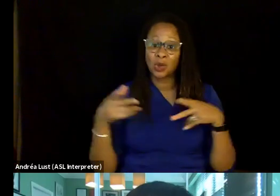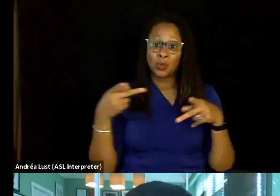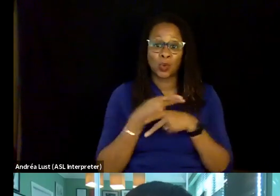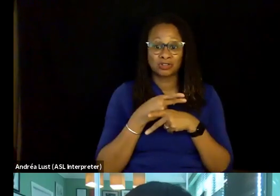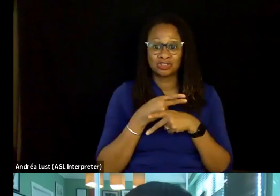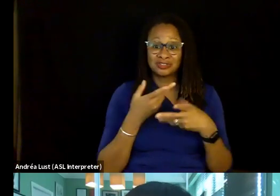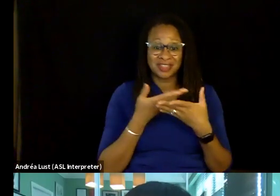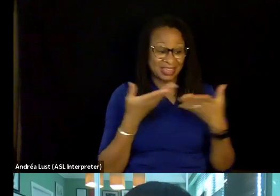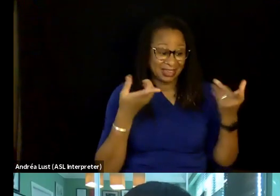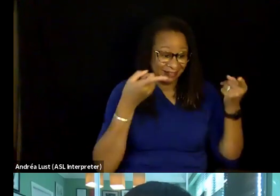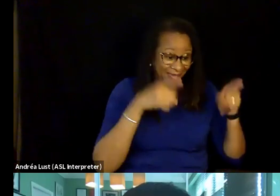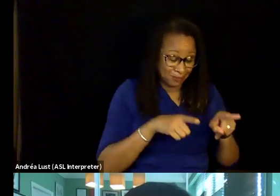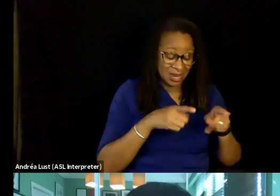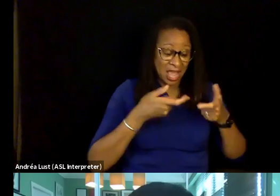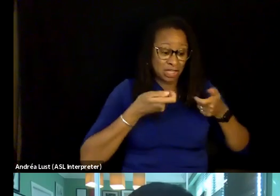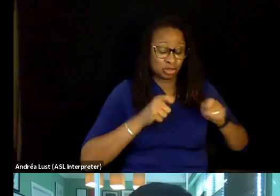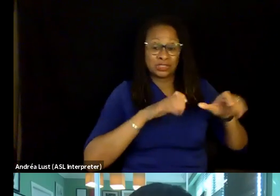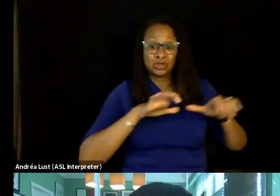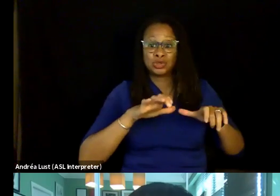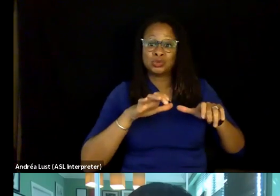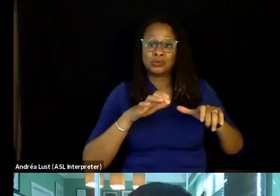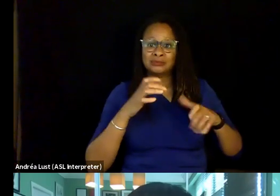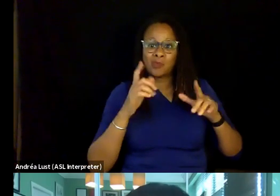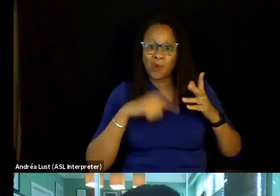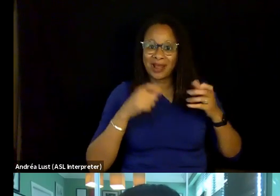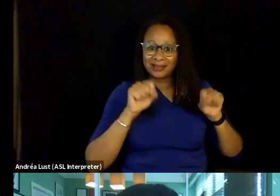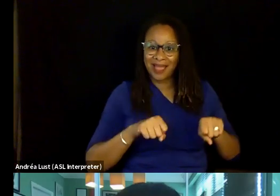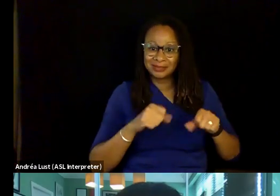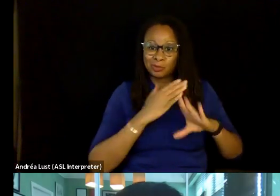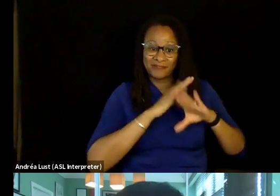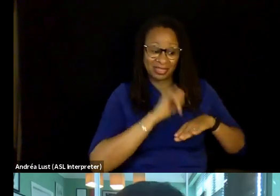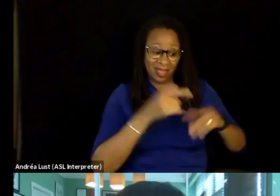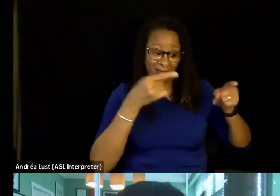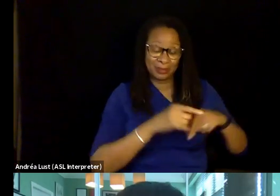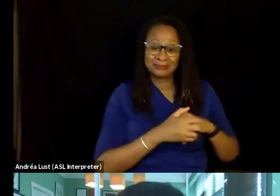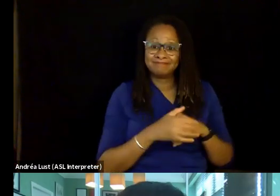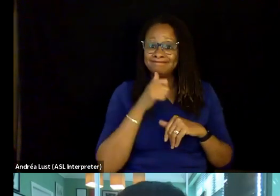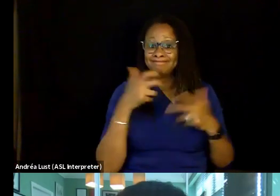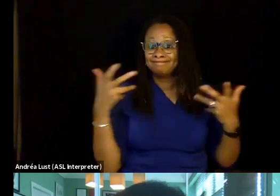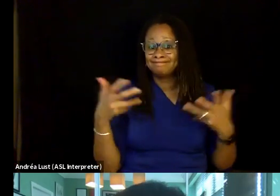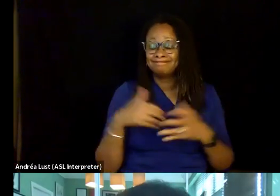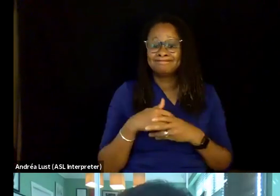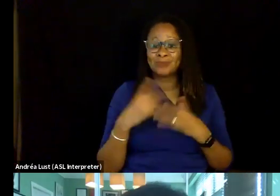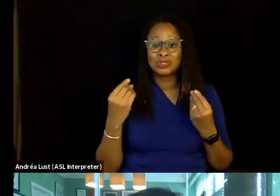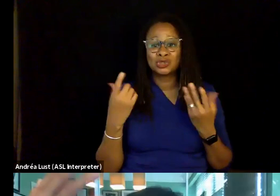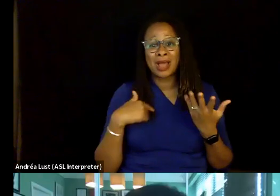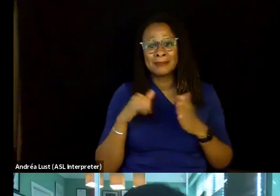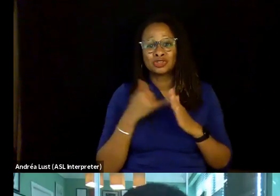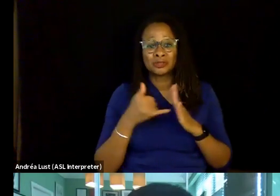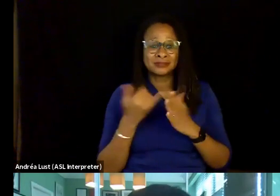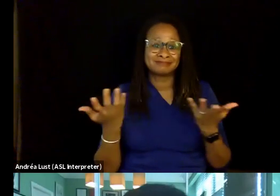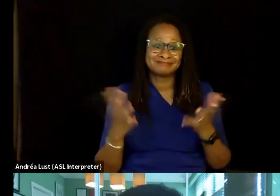I try to do what I can to prevent it. It's not a lot, but you know, what do? I'm a journalist,